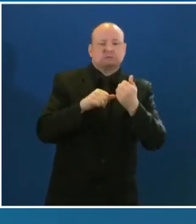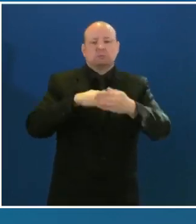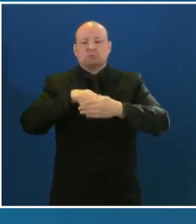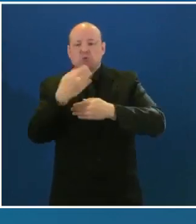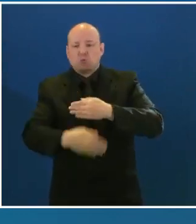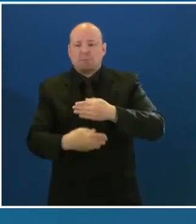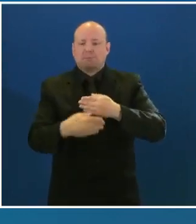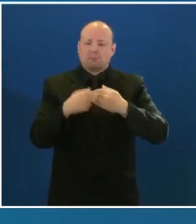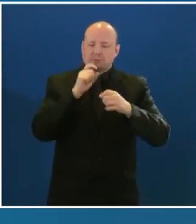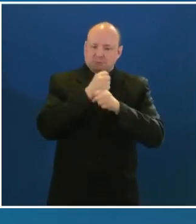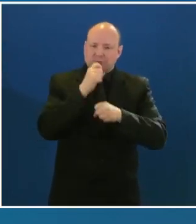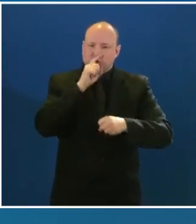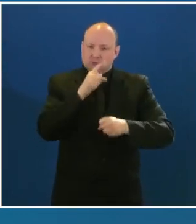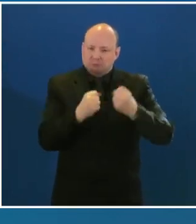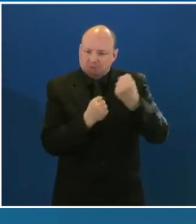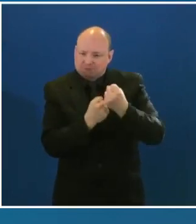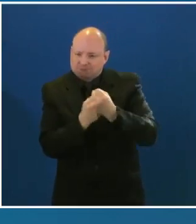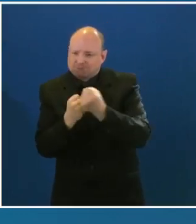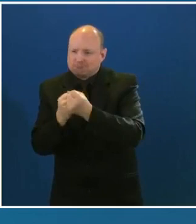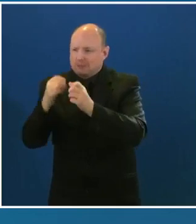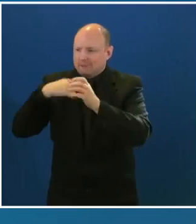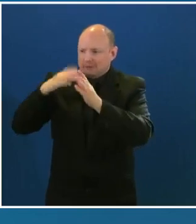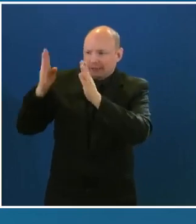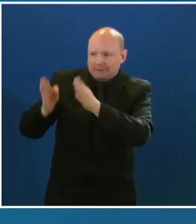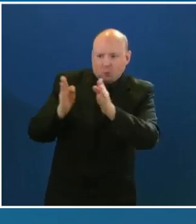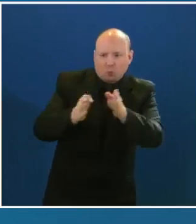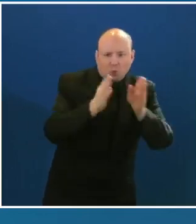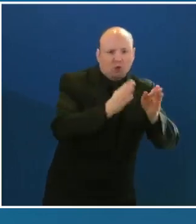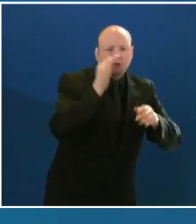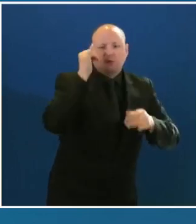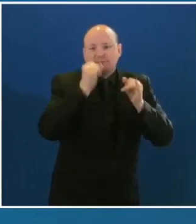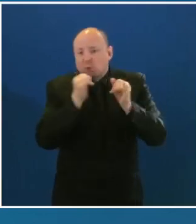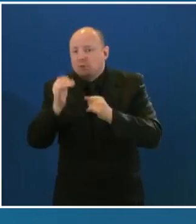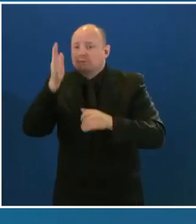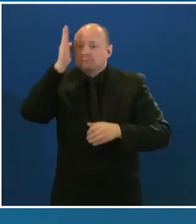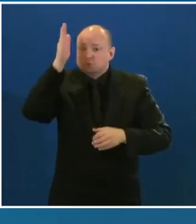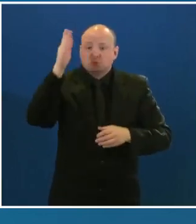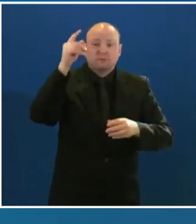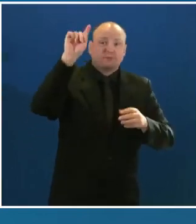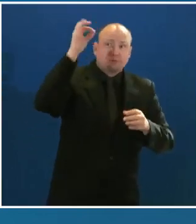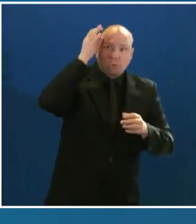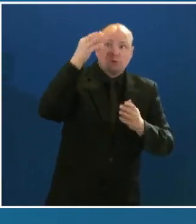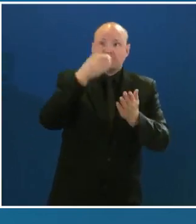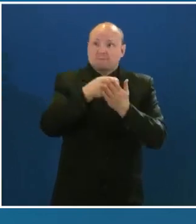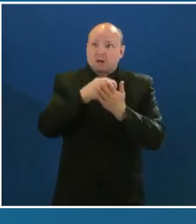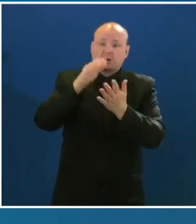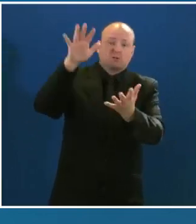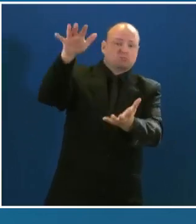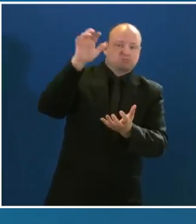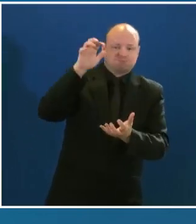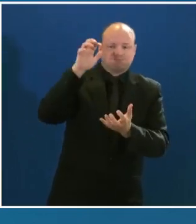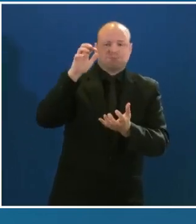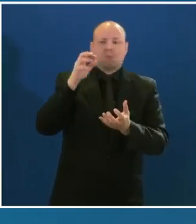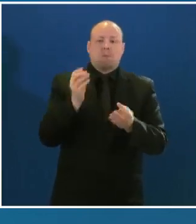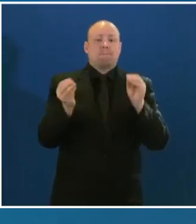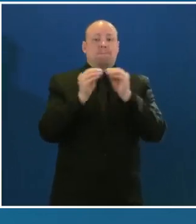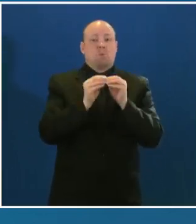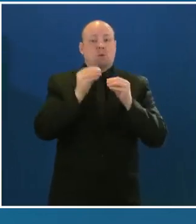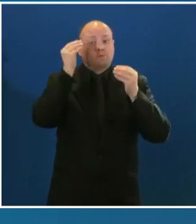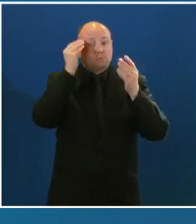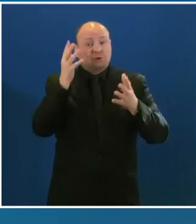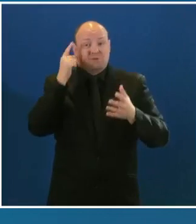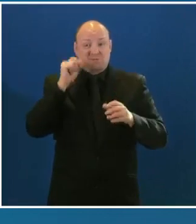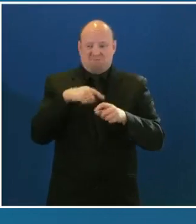for Washingtonians until new federal funding becomes available. And again, for more information and access to those